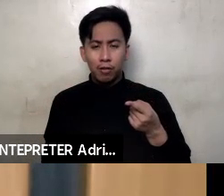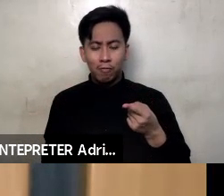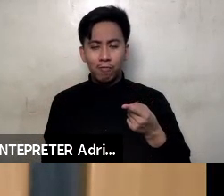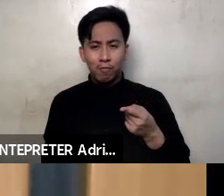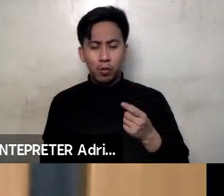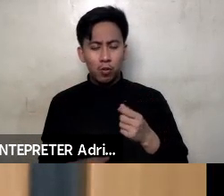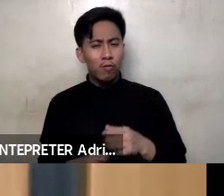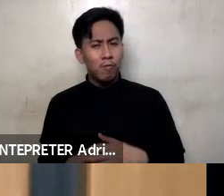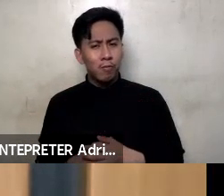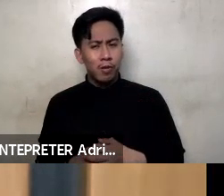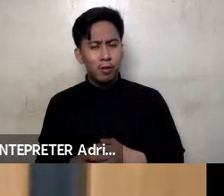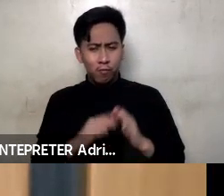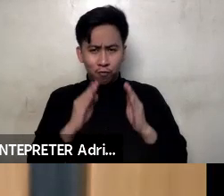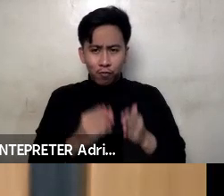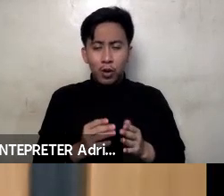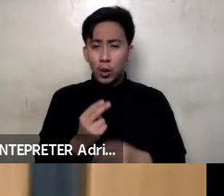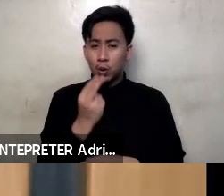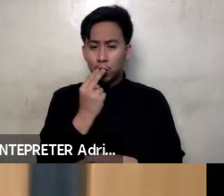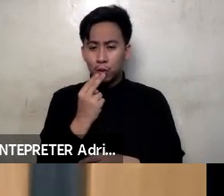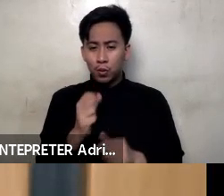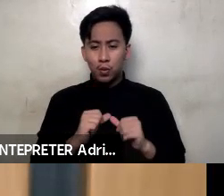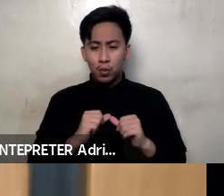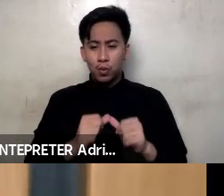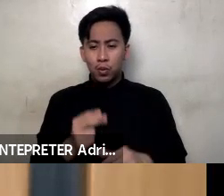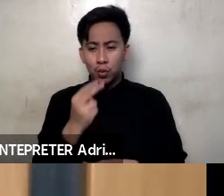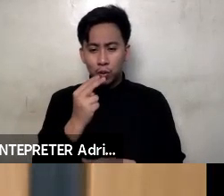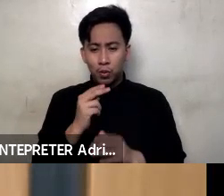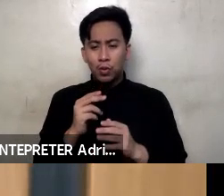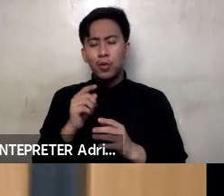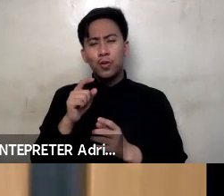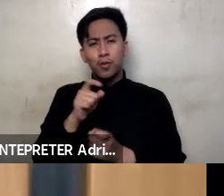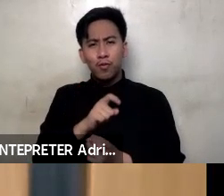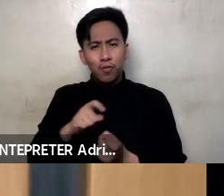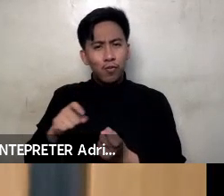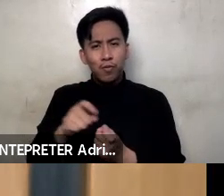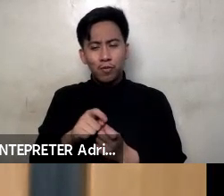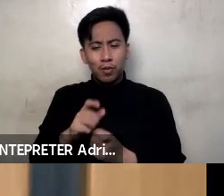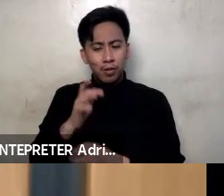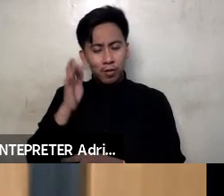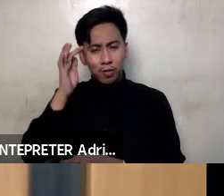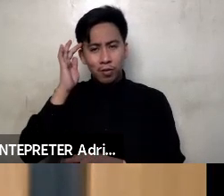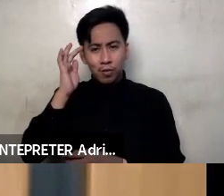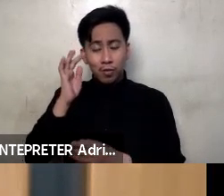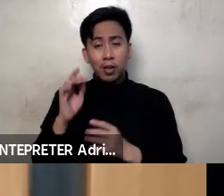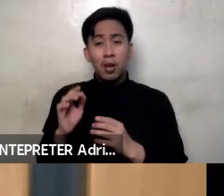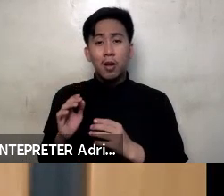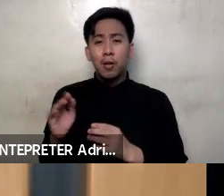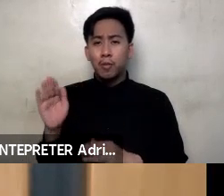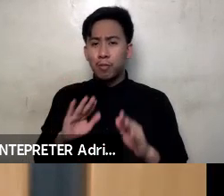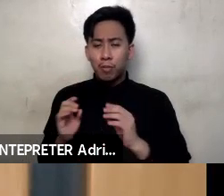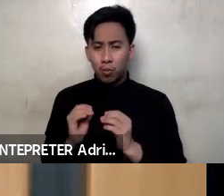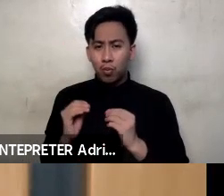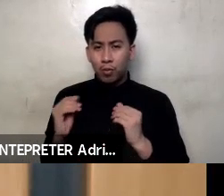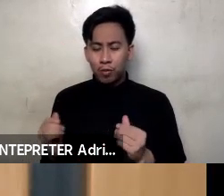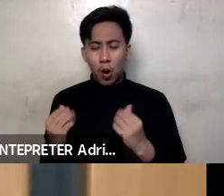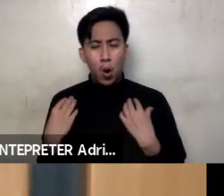nutrition. 2. Sustained nutrition-specific and sensitive interventions. 3.